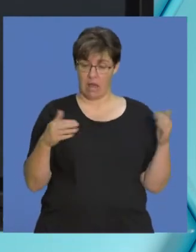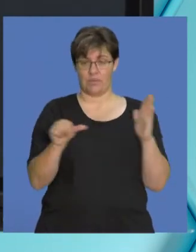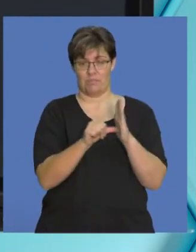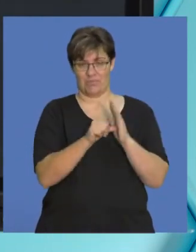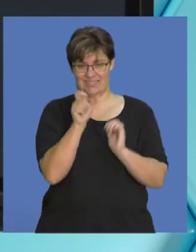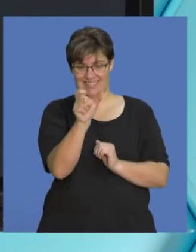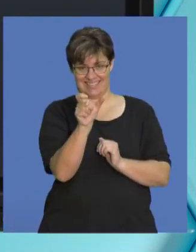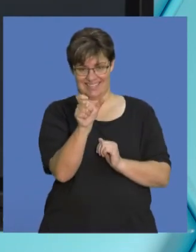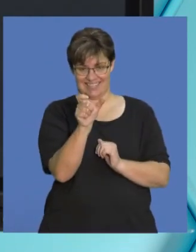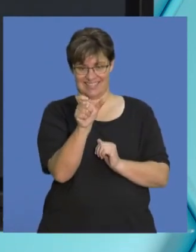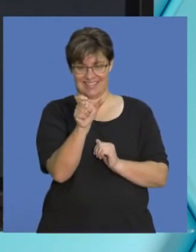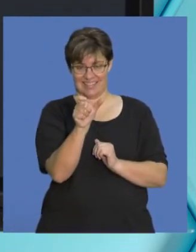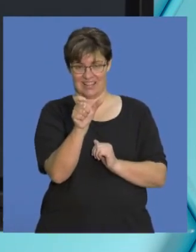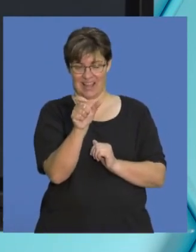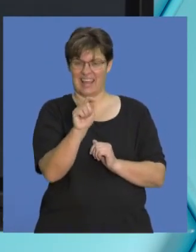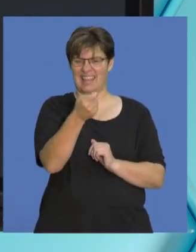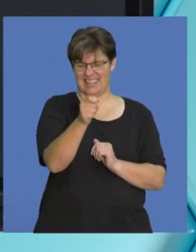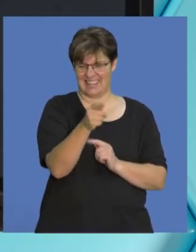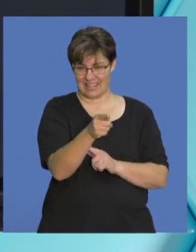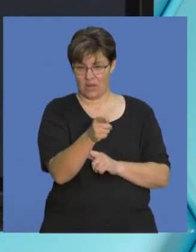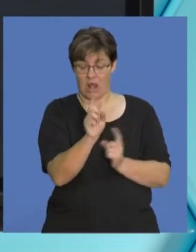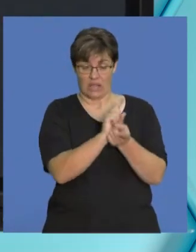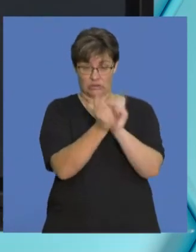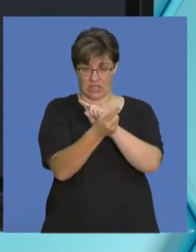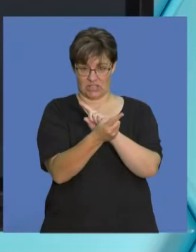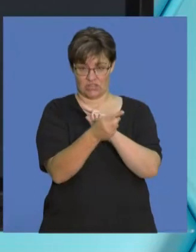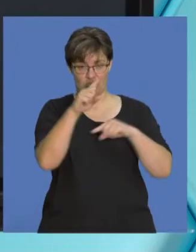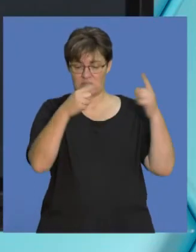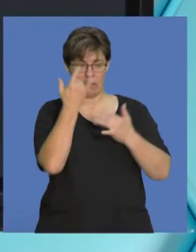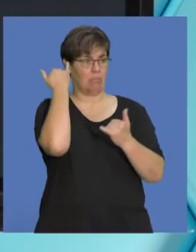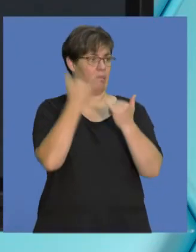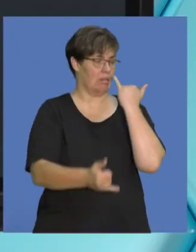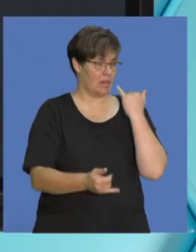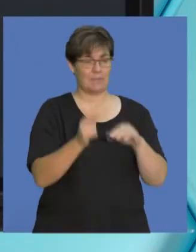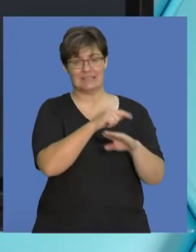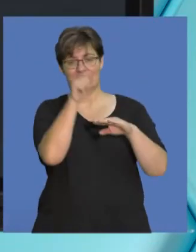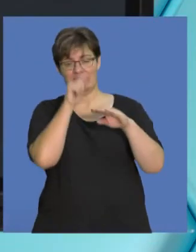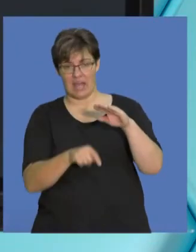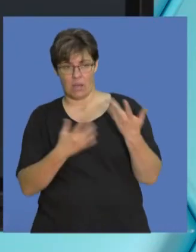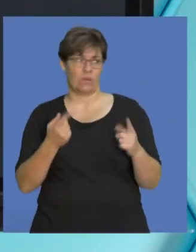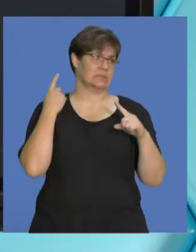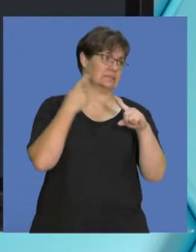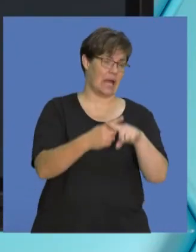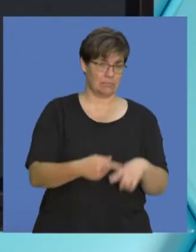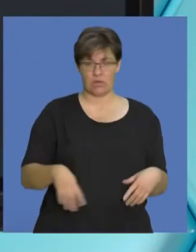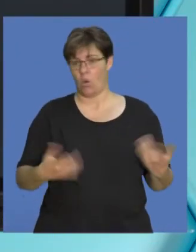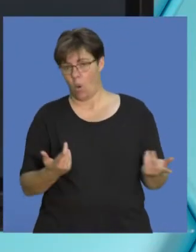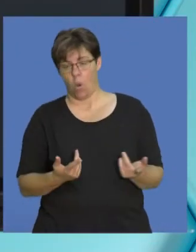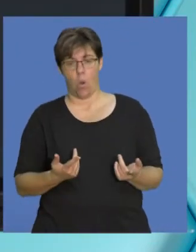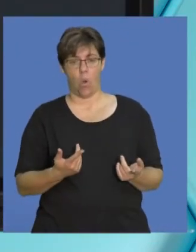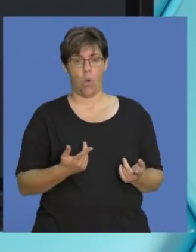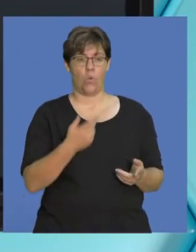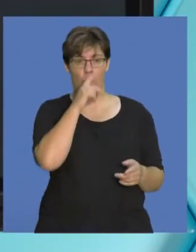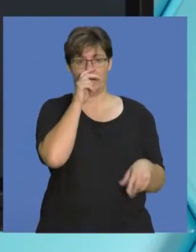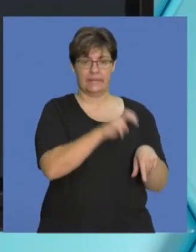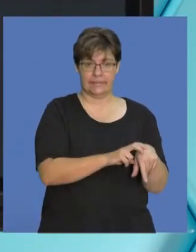key, especially when you get to the exchange rate, because we might make a mistake. Instead of dividing, we multiply. Instead of